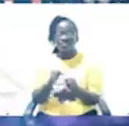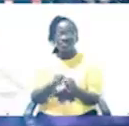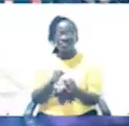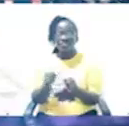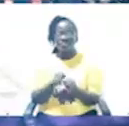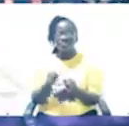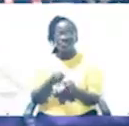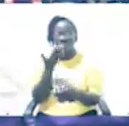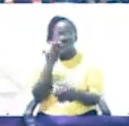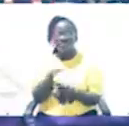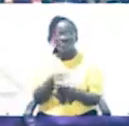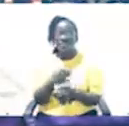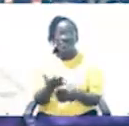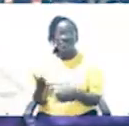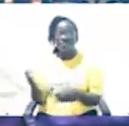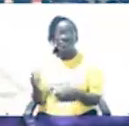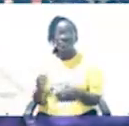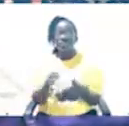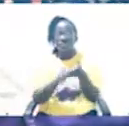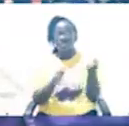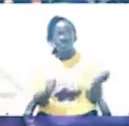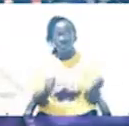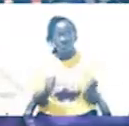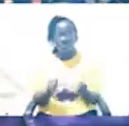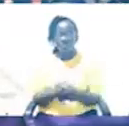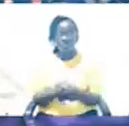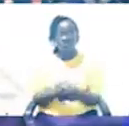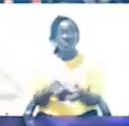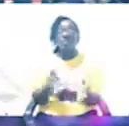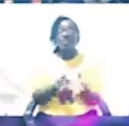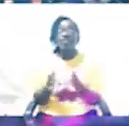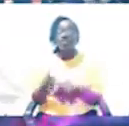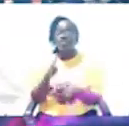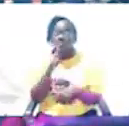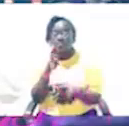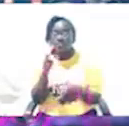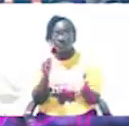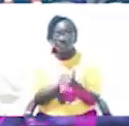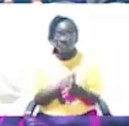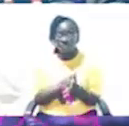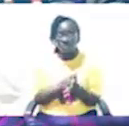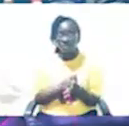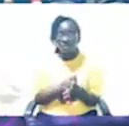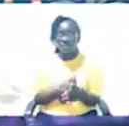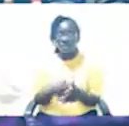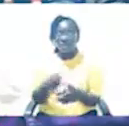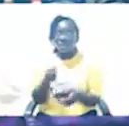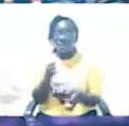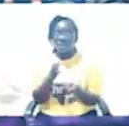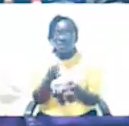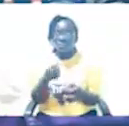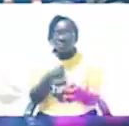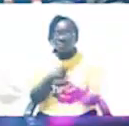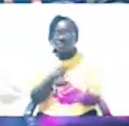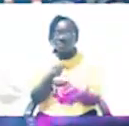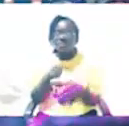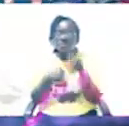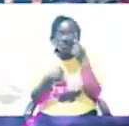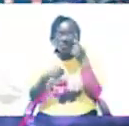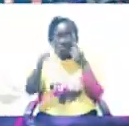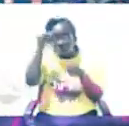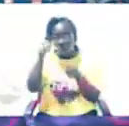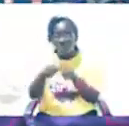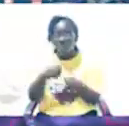Jesus said to her, did I not say to you that if you would believe, you will see the glory of